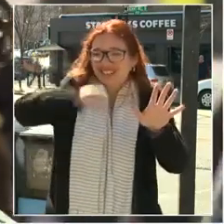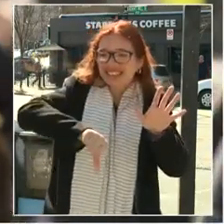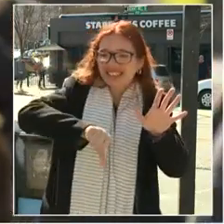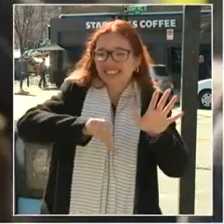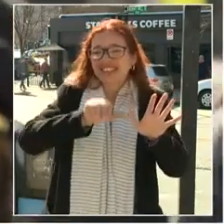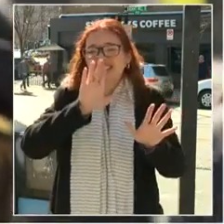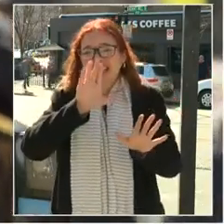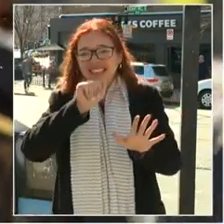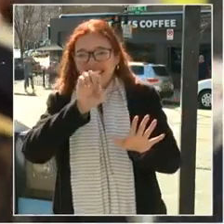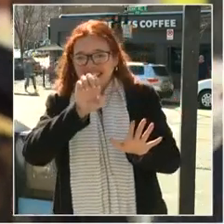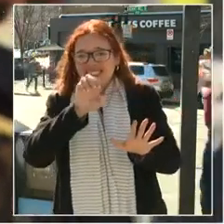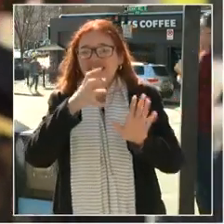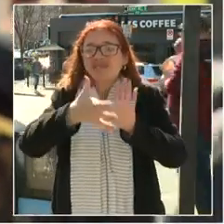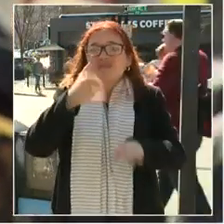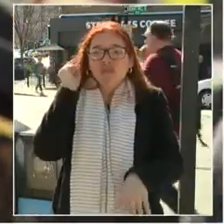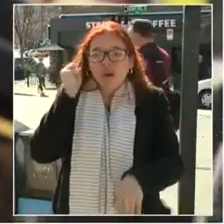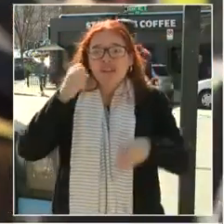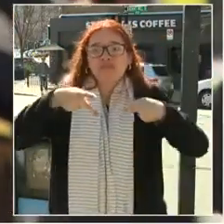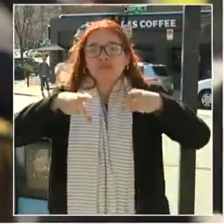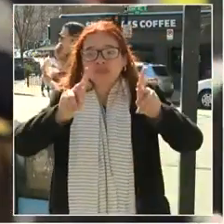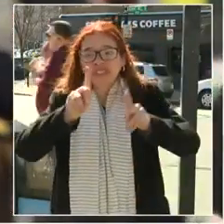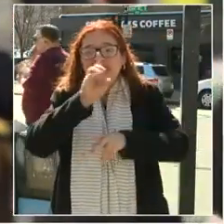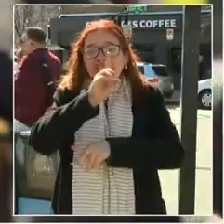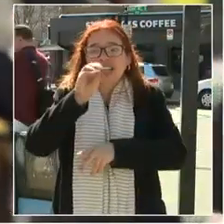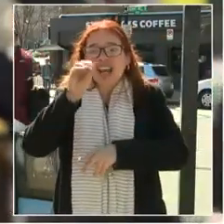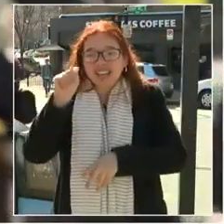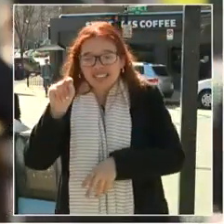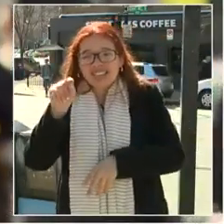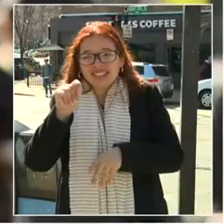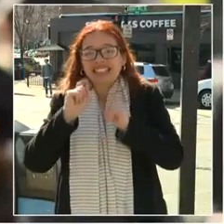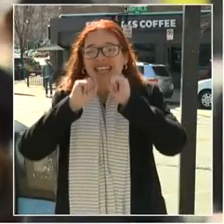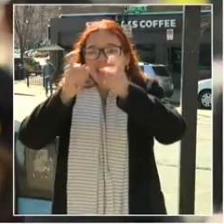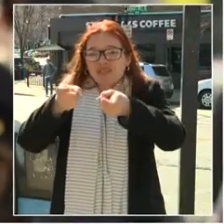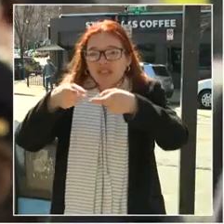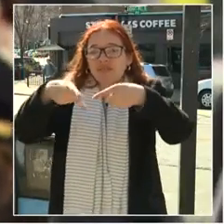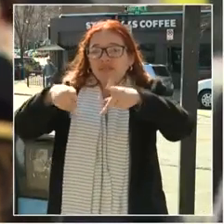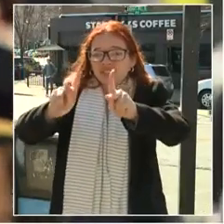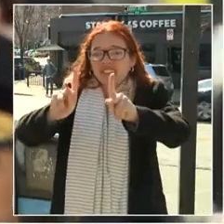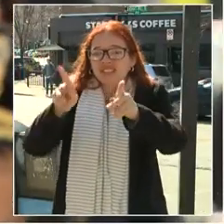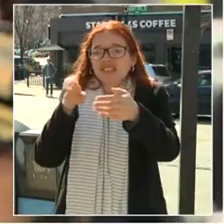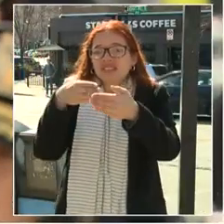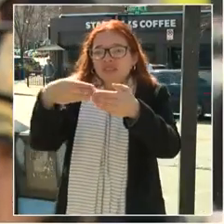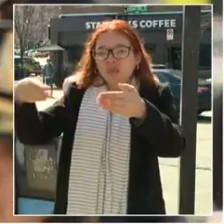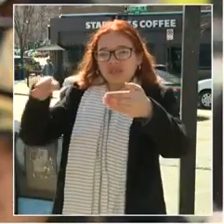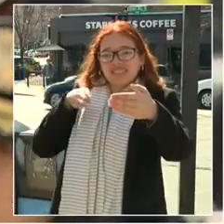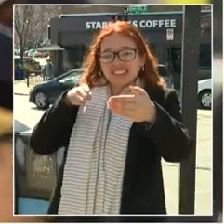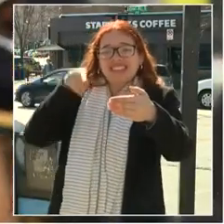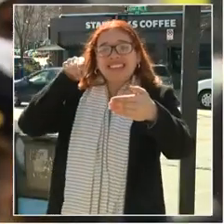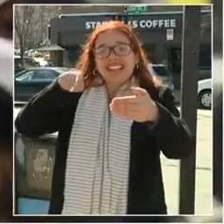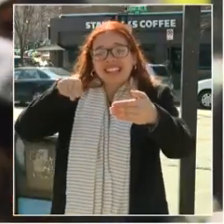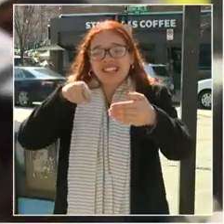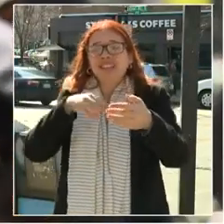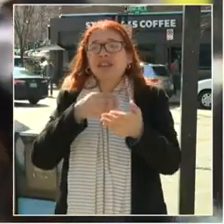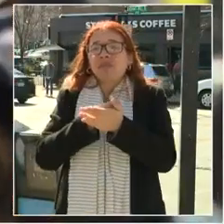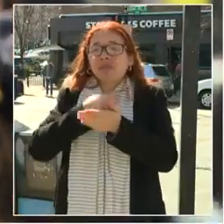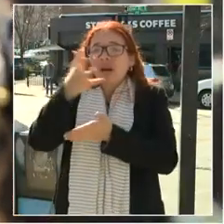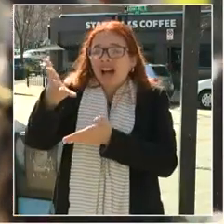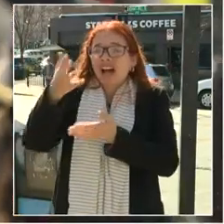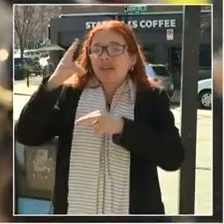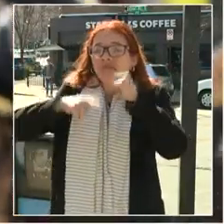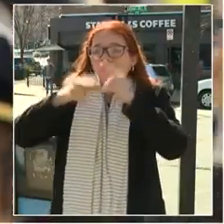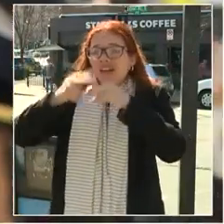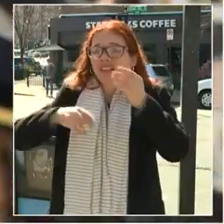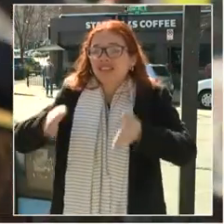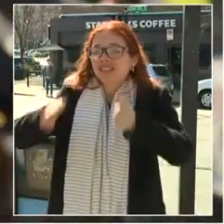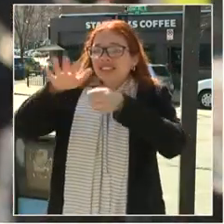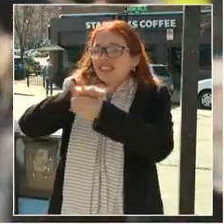the permit that DDOT issued to put those fences up. And 2, buy the building and buy the space. It's going to cost us $8